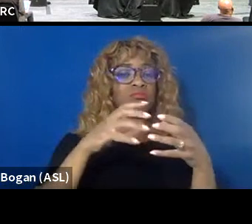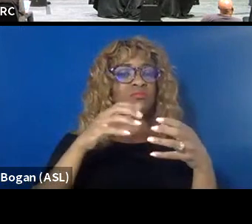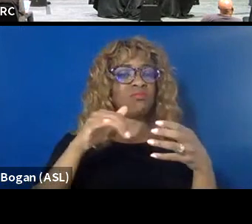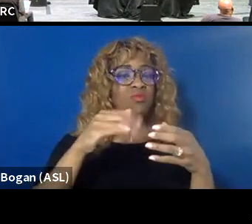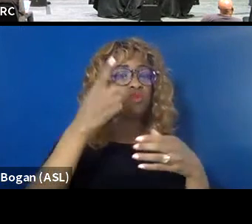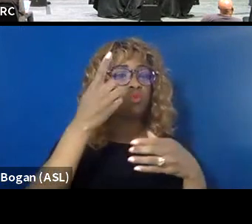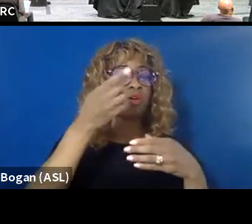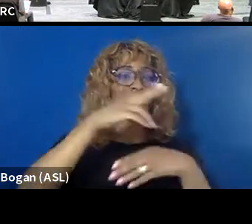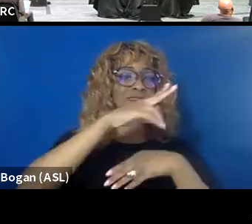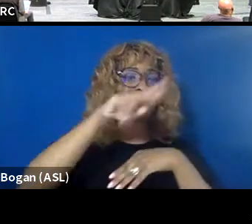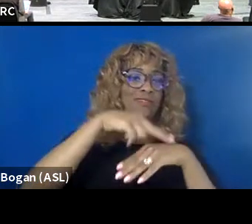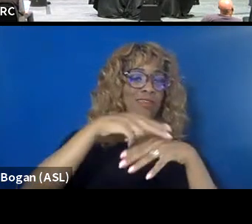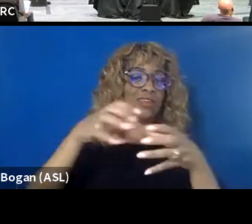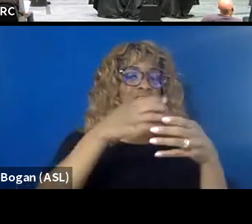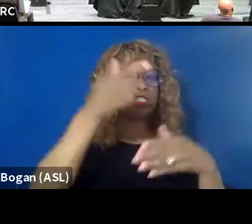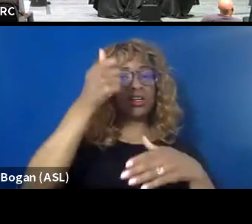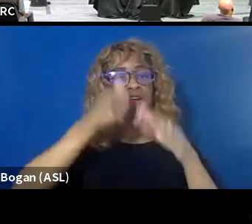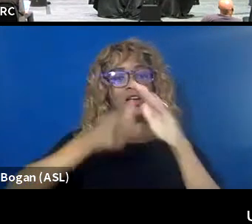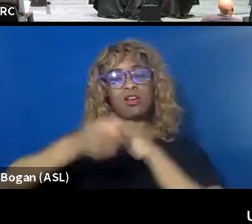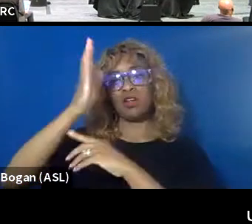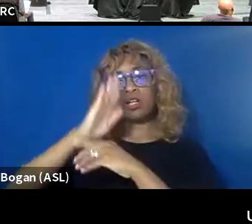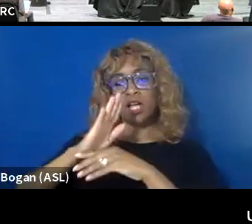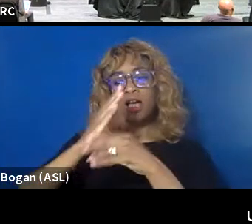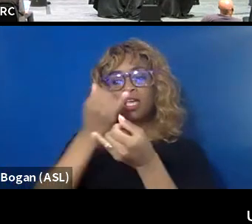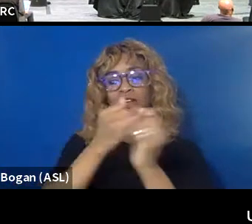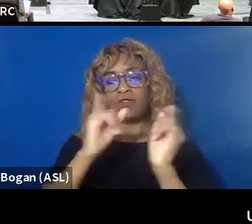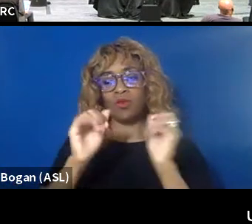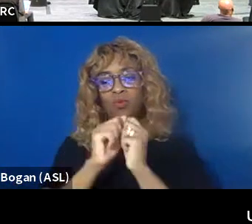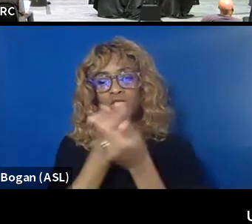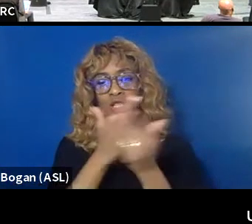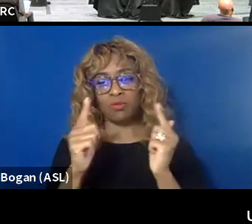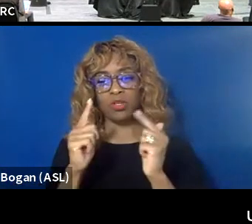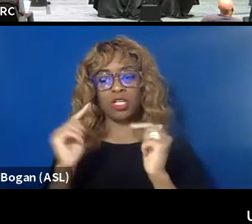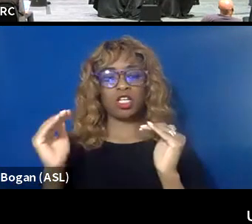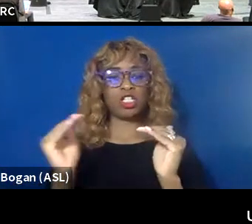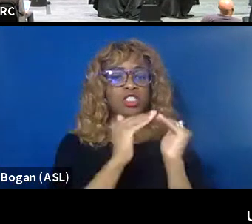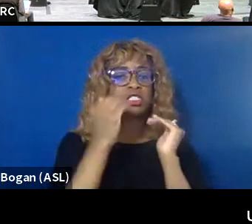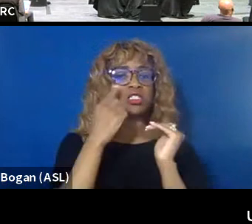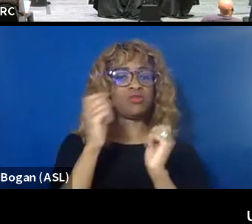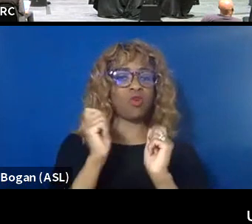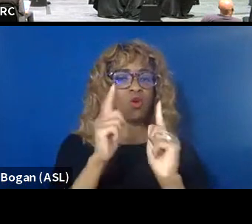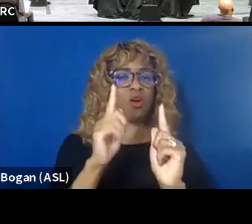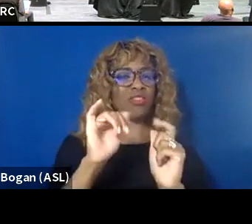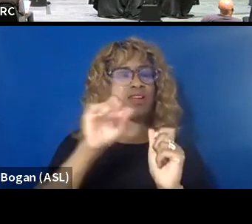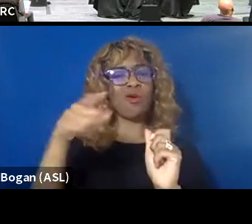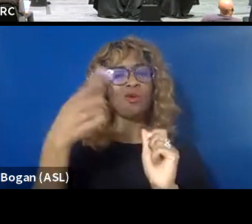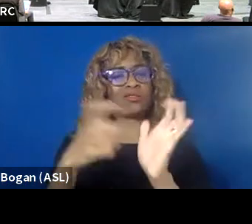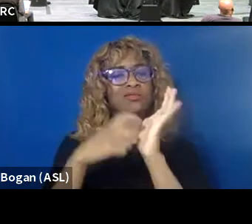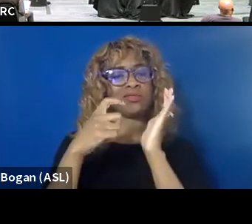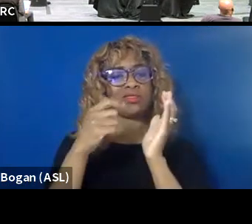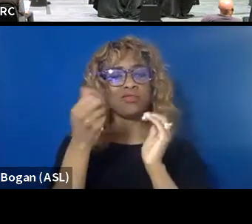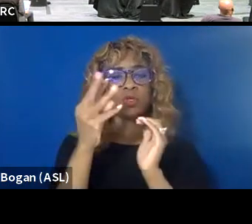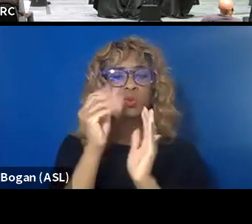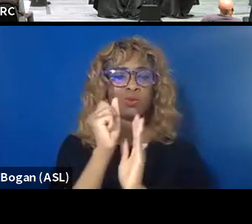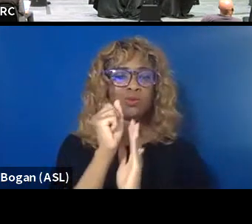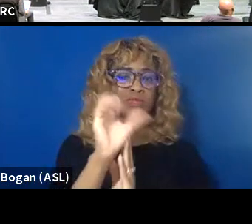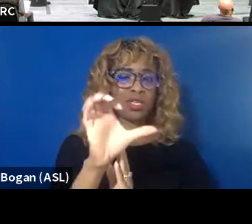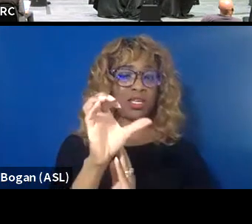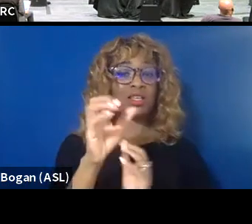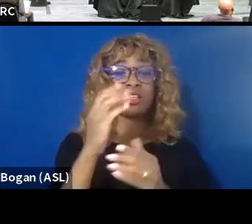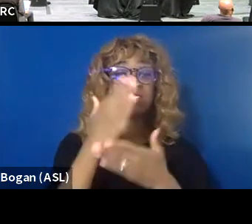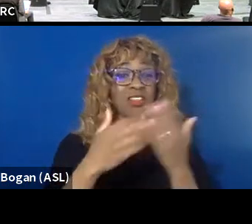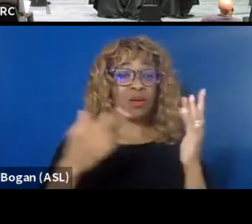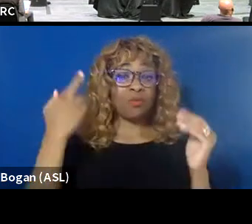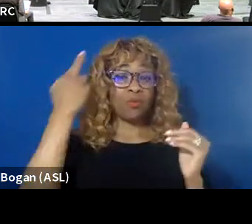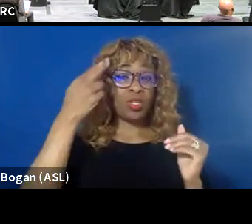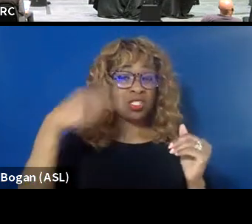God, indivisible, with liberty and justice for all. That only takes a few seconds. And for some reason, you decided